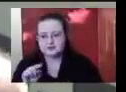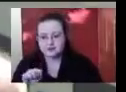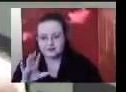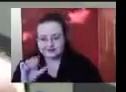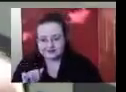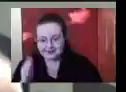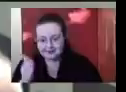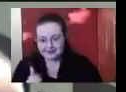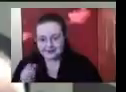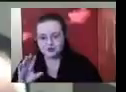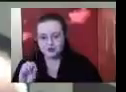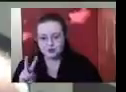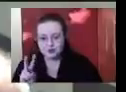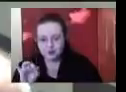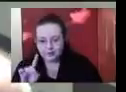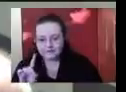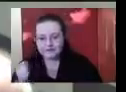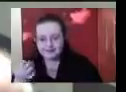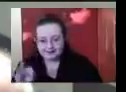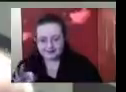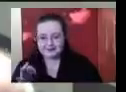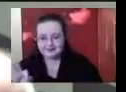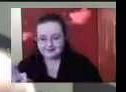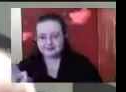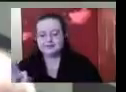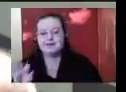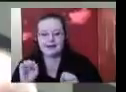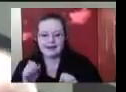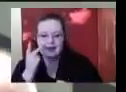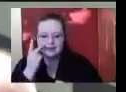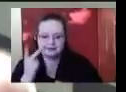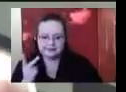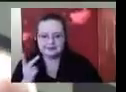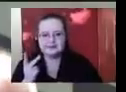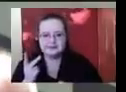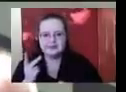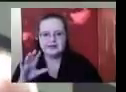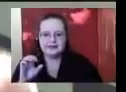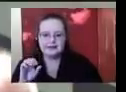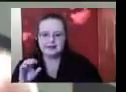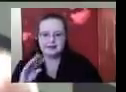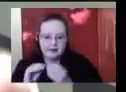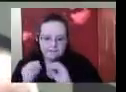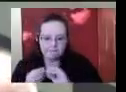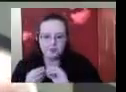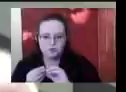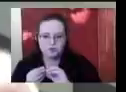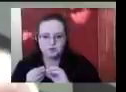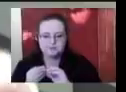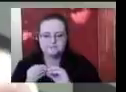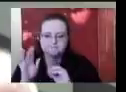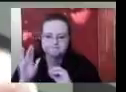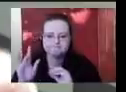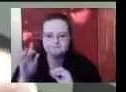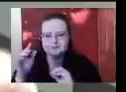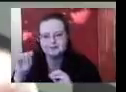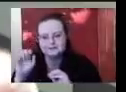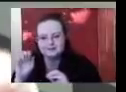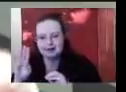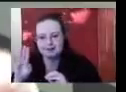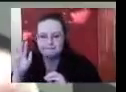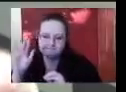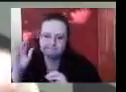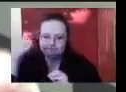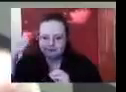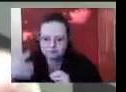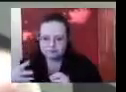halton.ca/COVID-19 and clicking on the current cases in Halton tab. So once you do this, you will access the latest data, and we